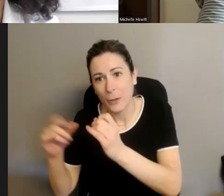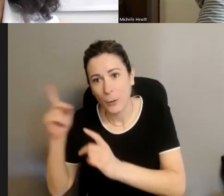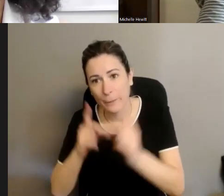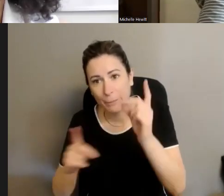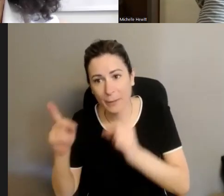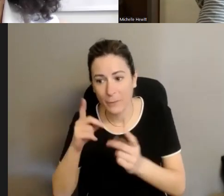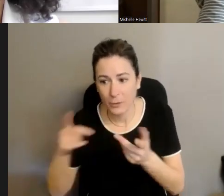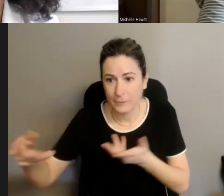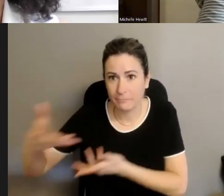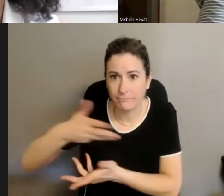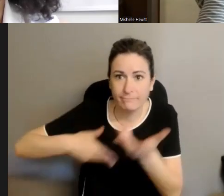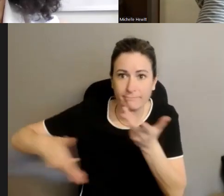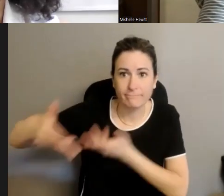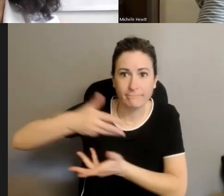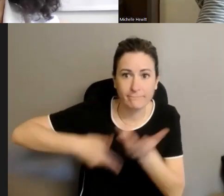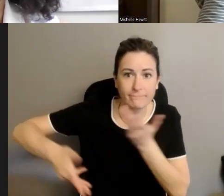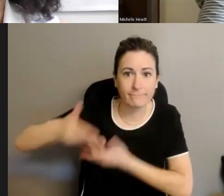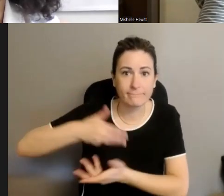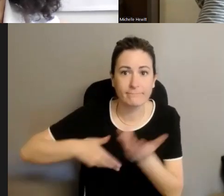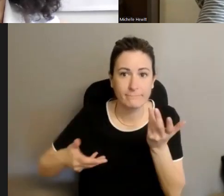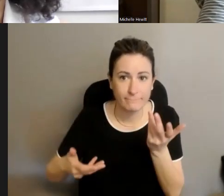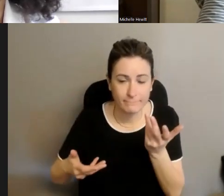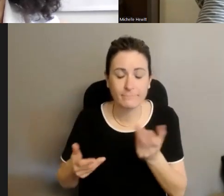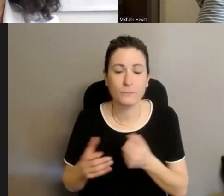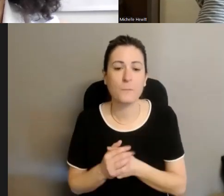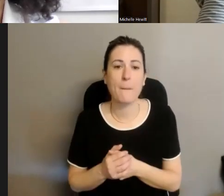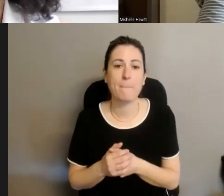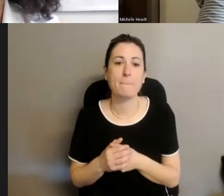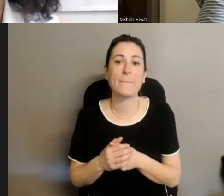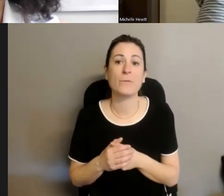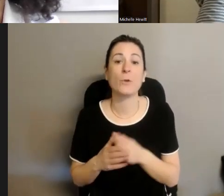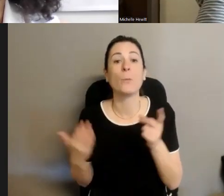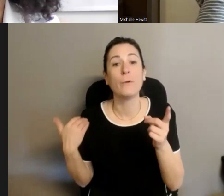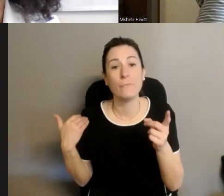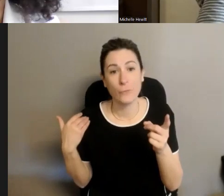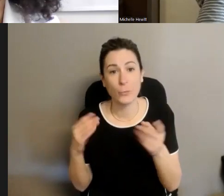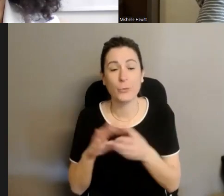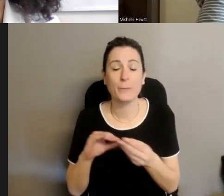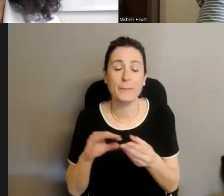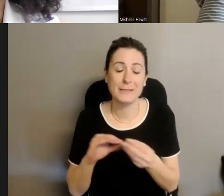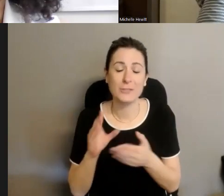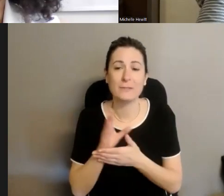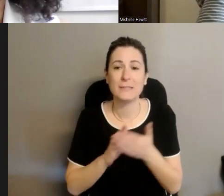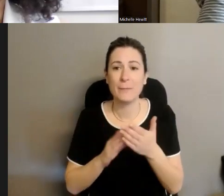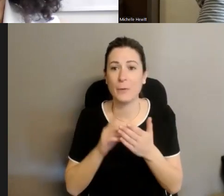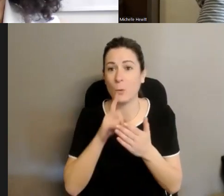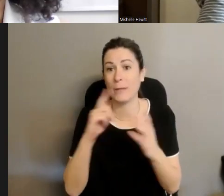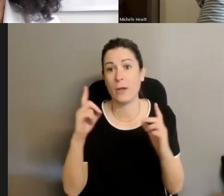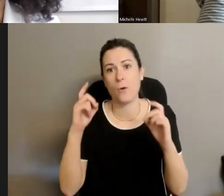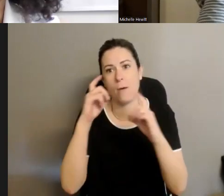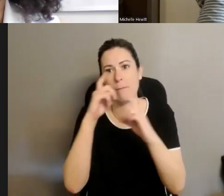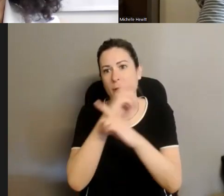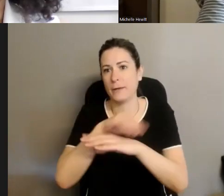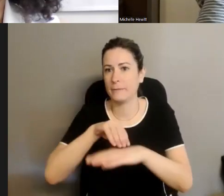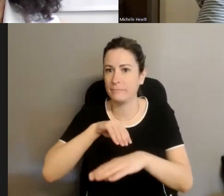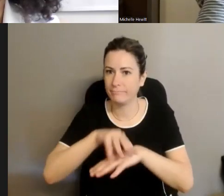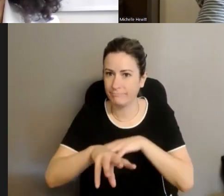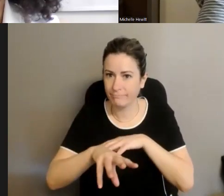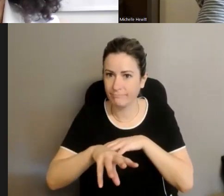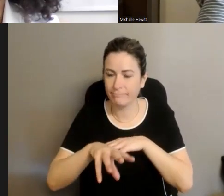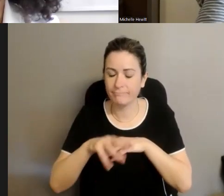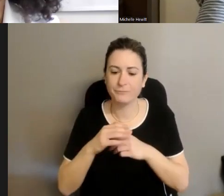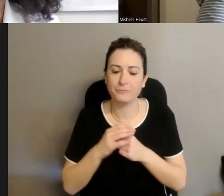you talked about before about all of these complex pieces that go into this. And I think that housing is a